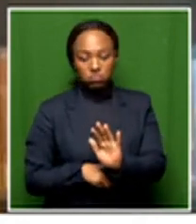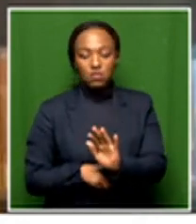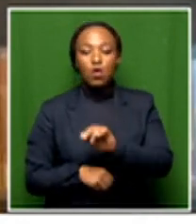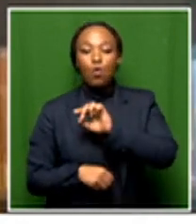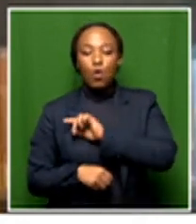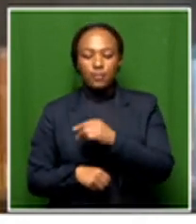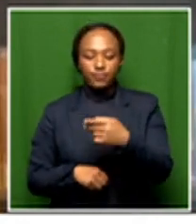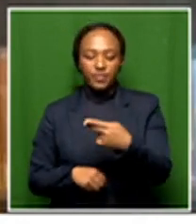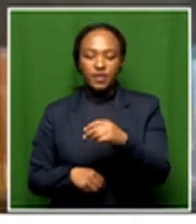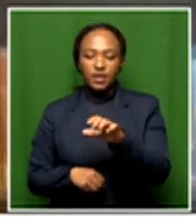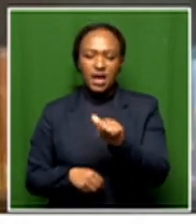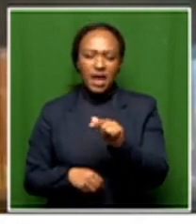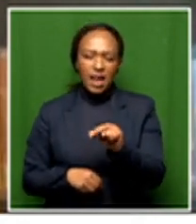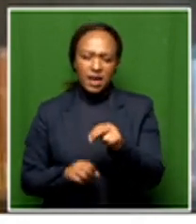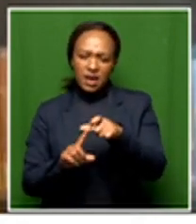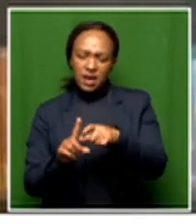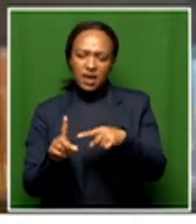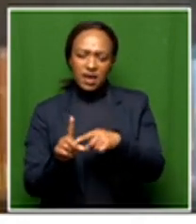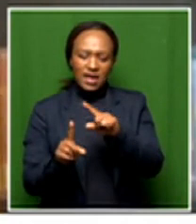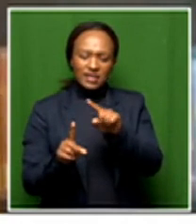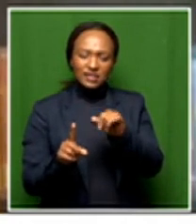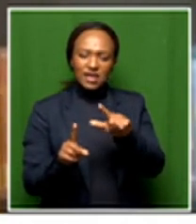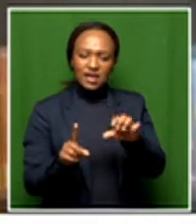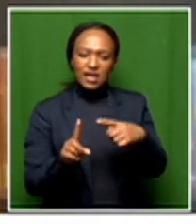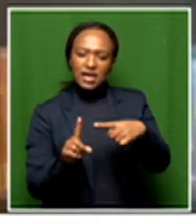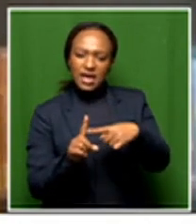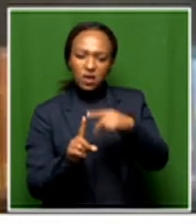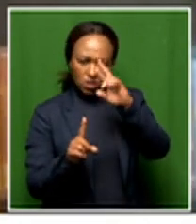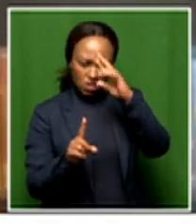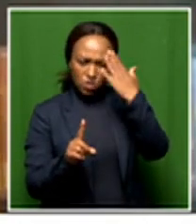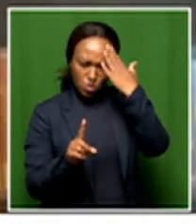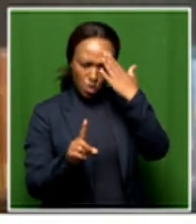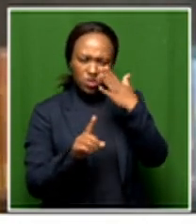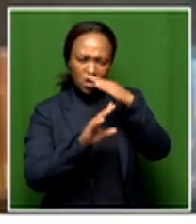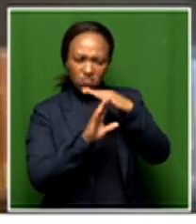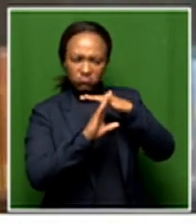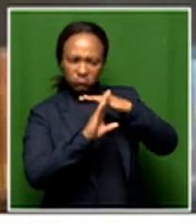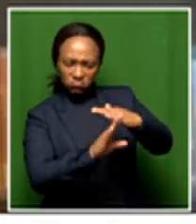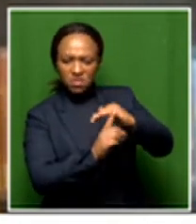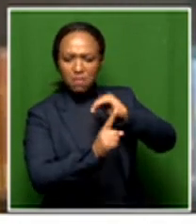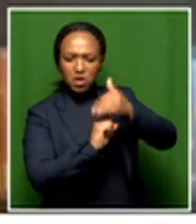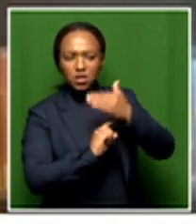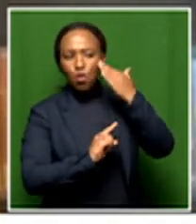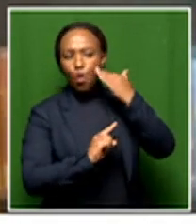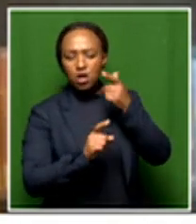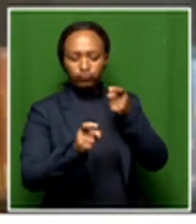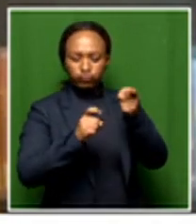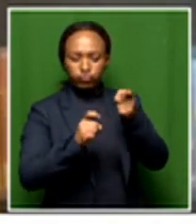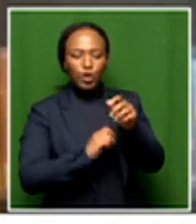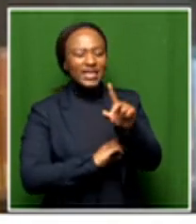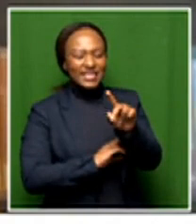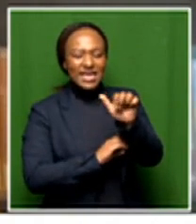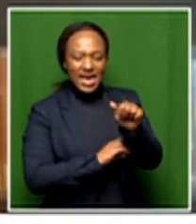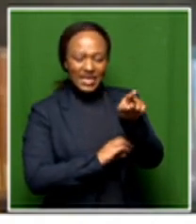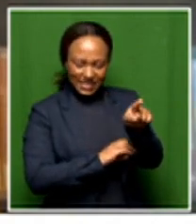Zille is known publicly to remember and defend colonialism. That's what the DA stands